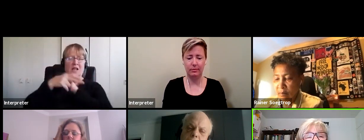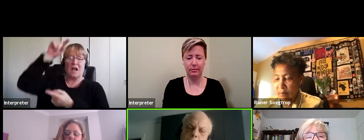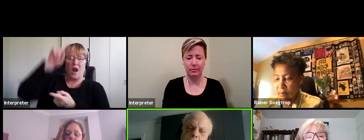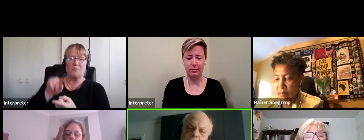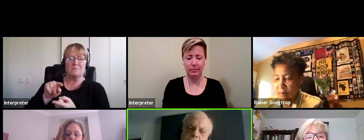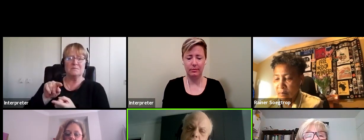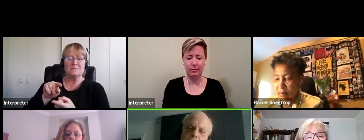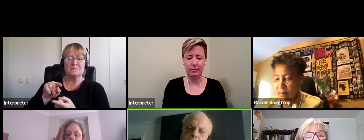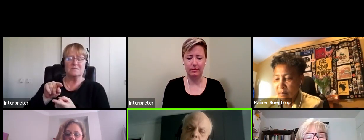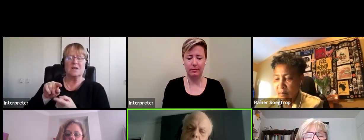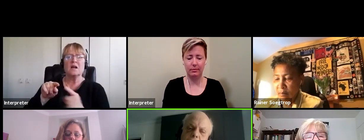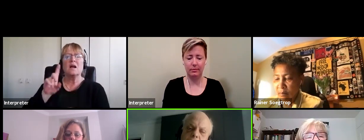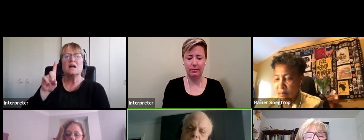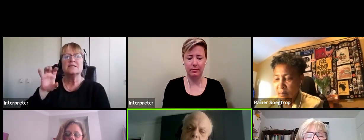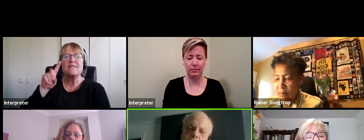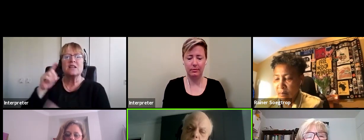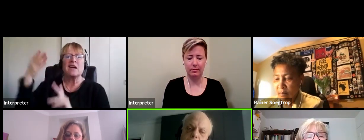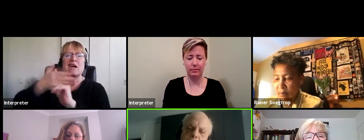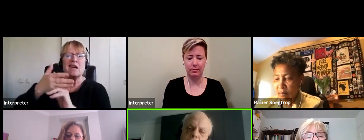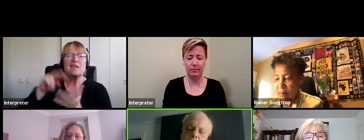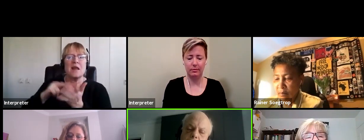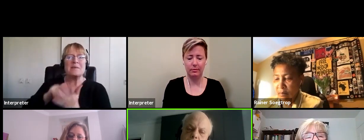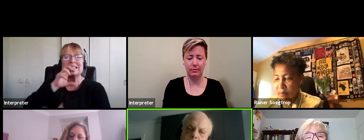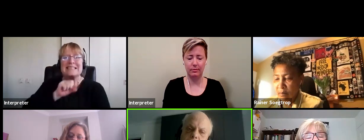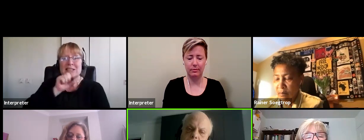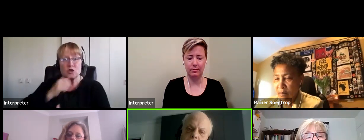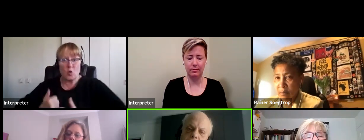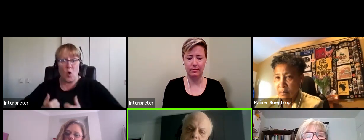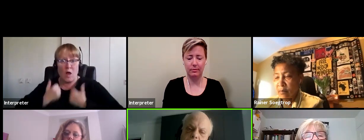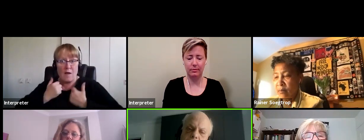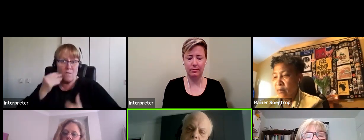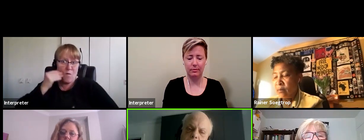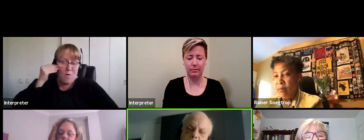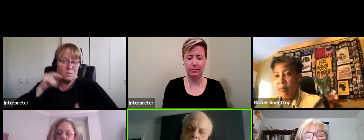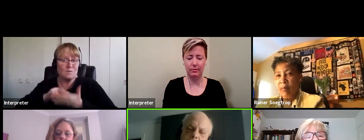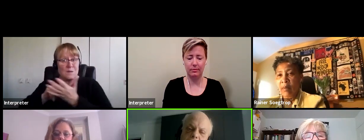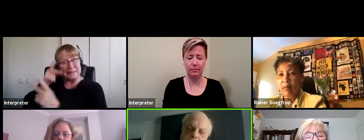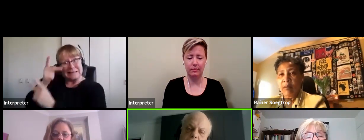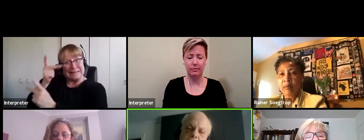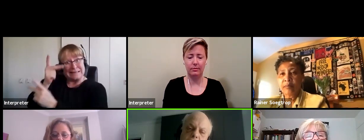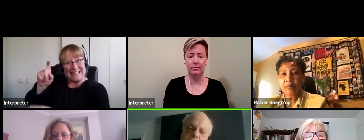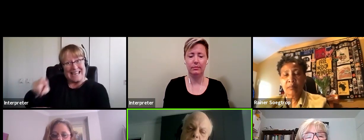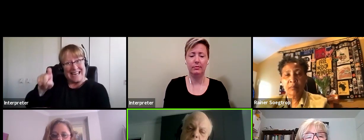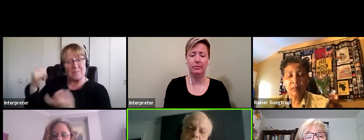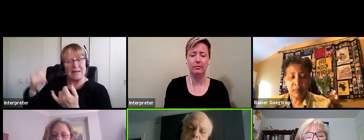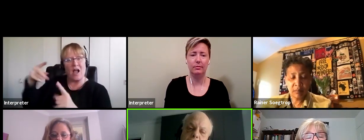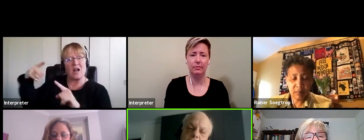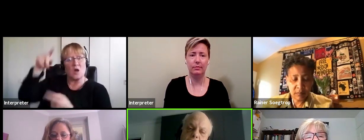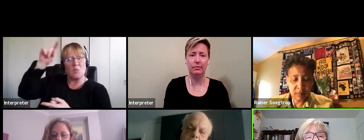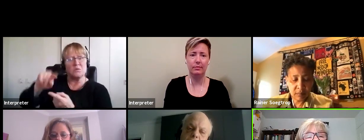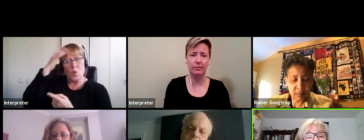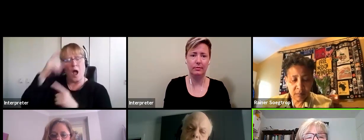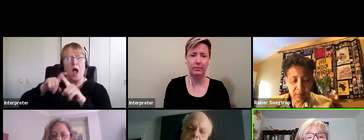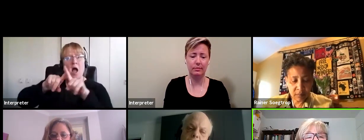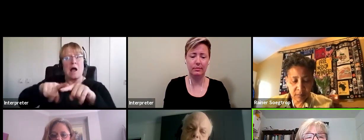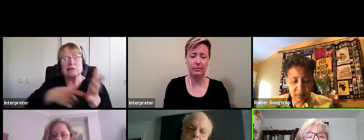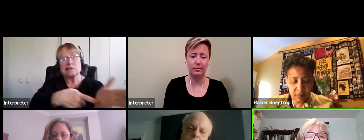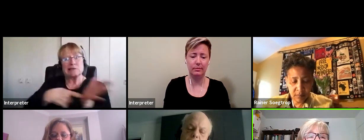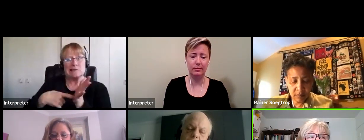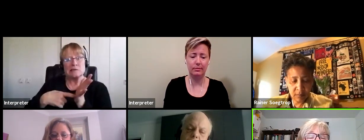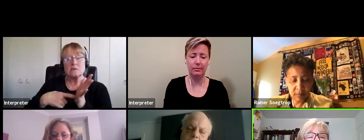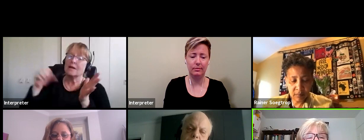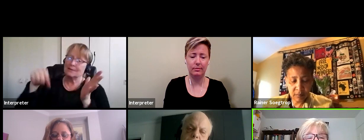So seniors who are living at home who need home care services, it's being cut back because there's such a high demand on it. That's